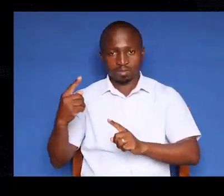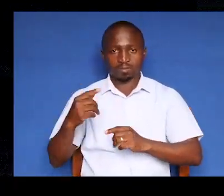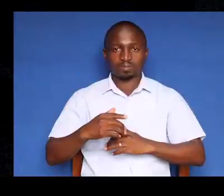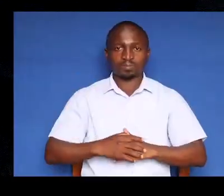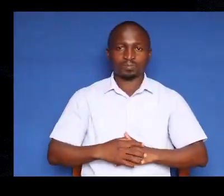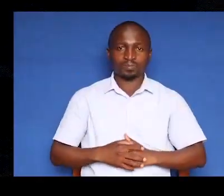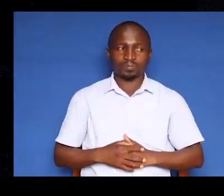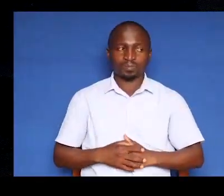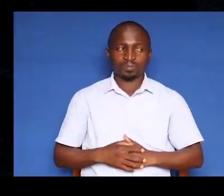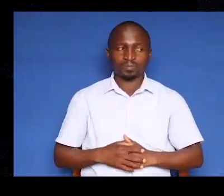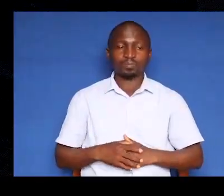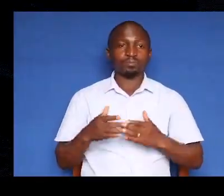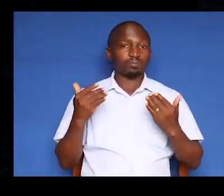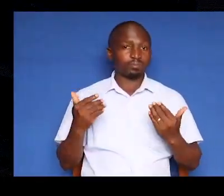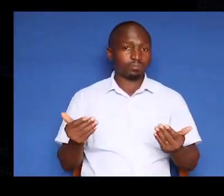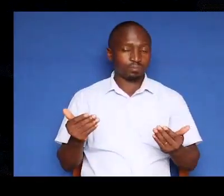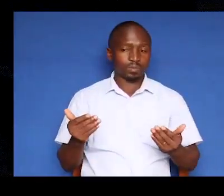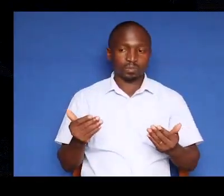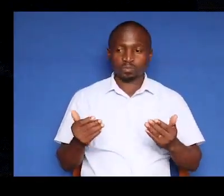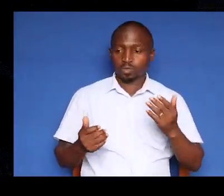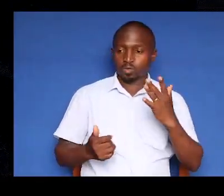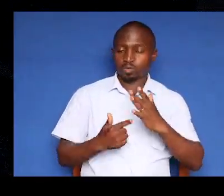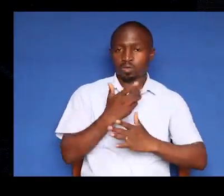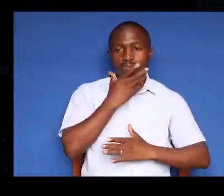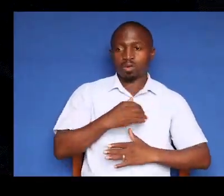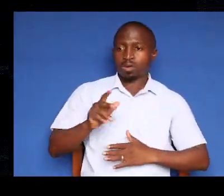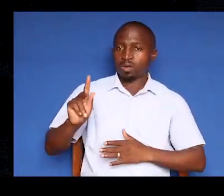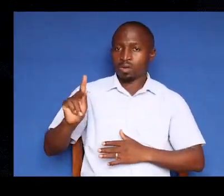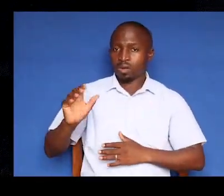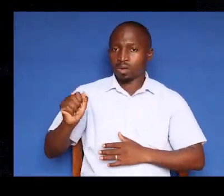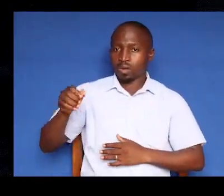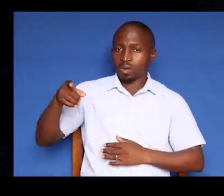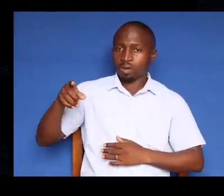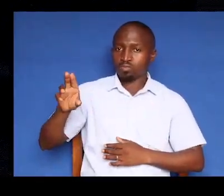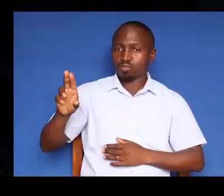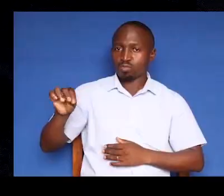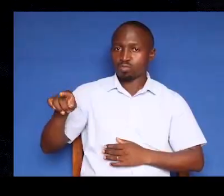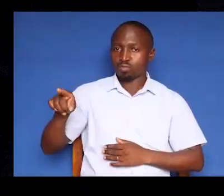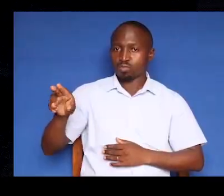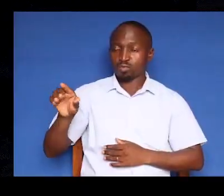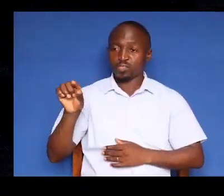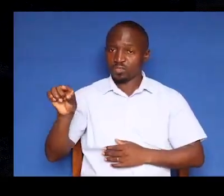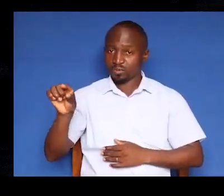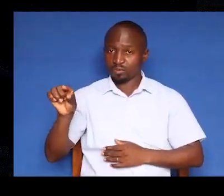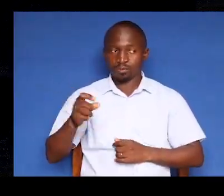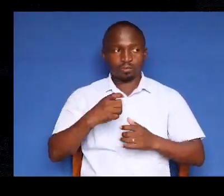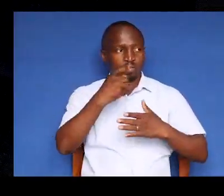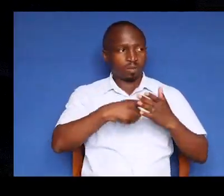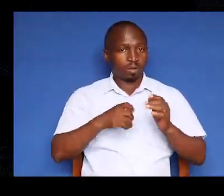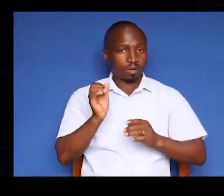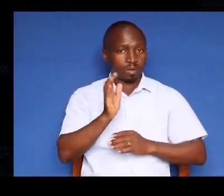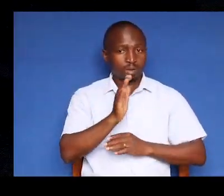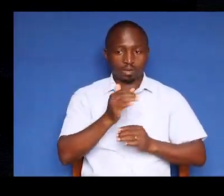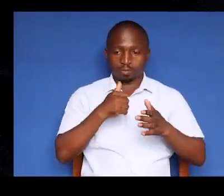100%. So from Mr. Kapungu G, tax paid is seen at column A.